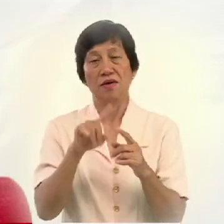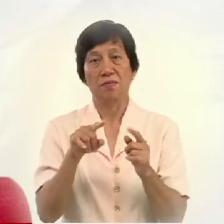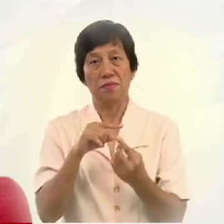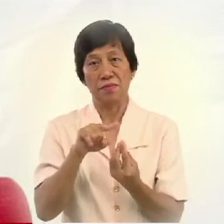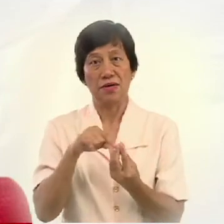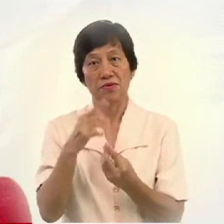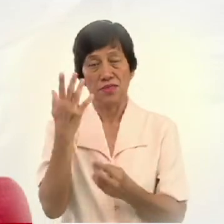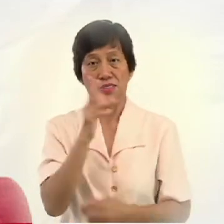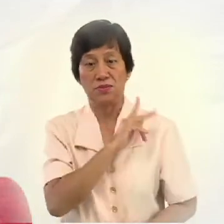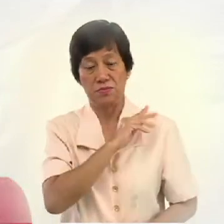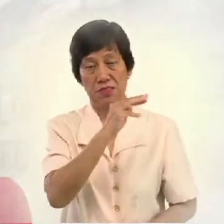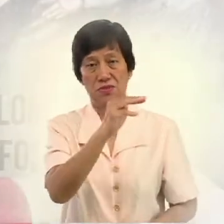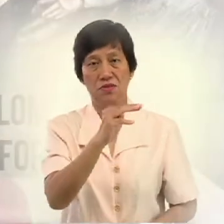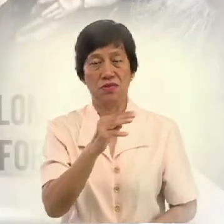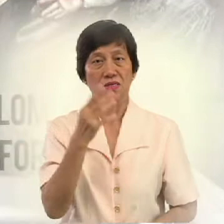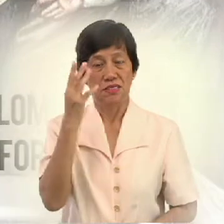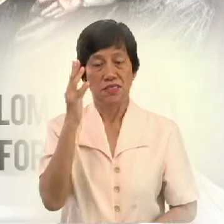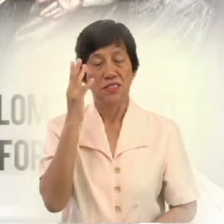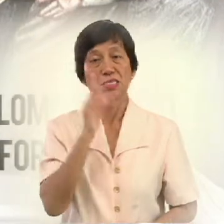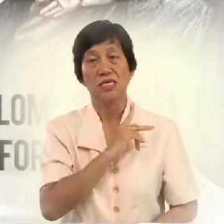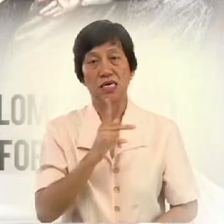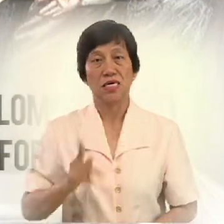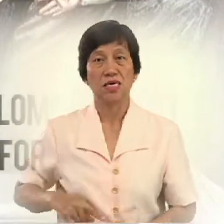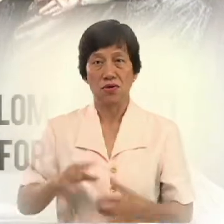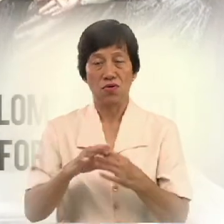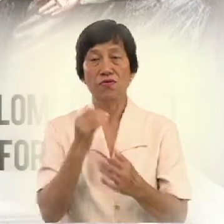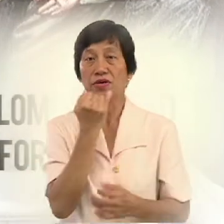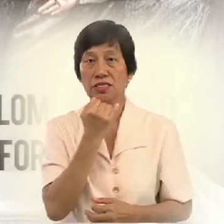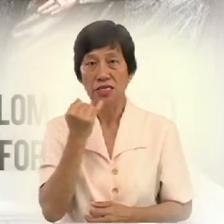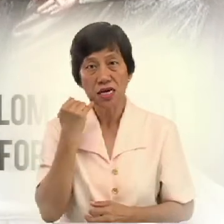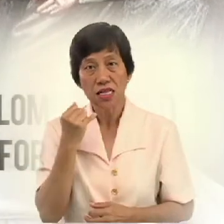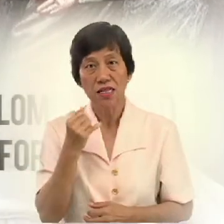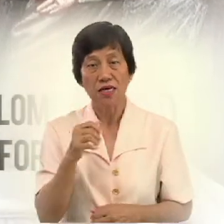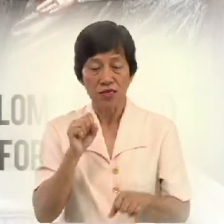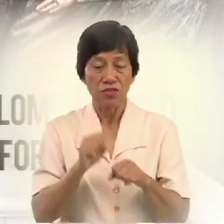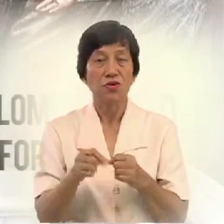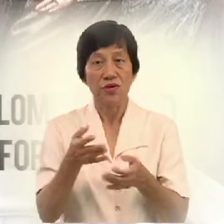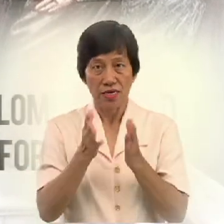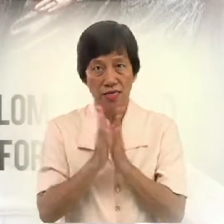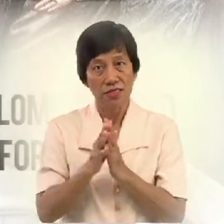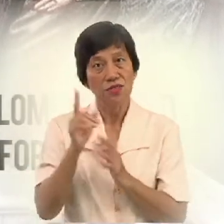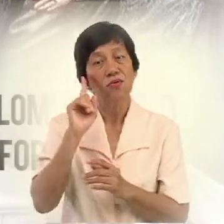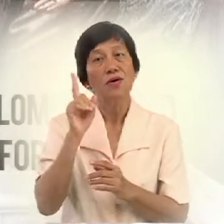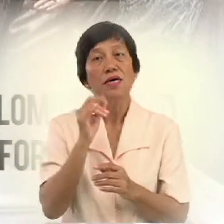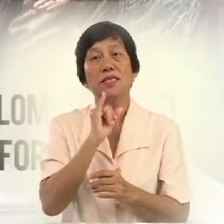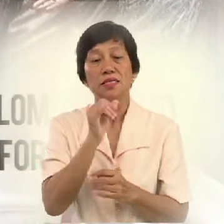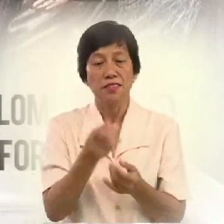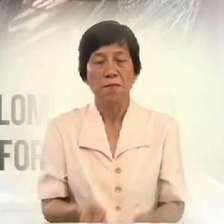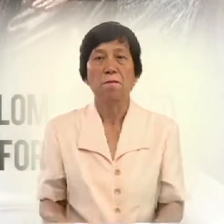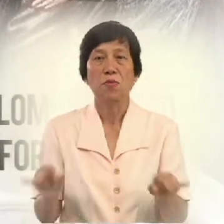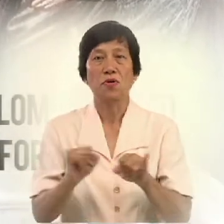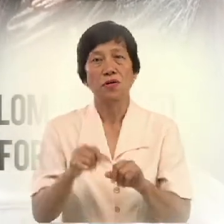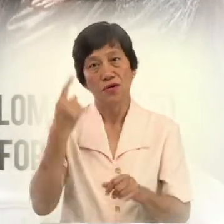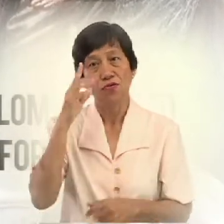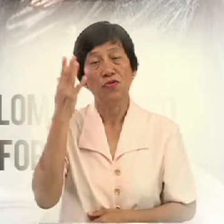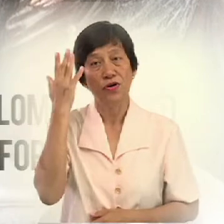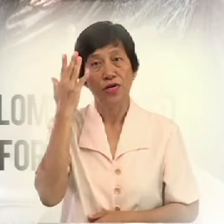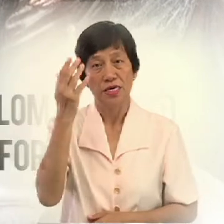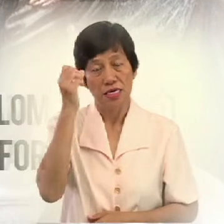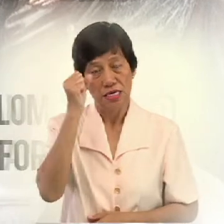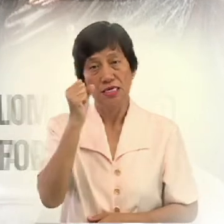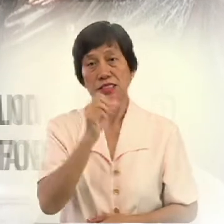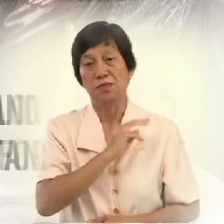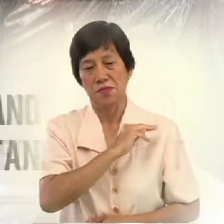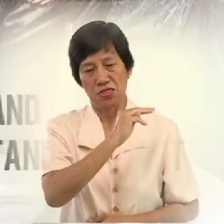people, Israel. So he asked what was important for his mission: